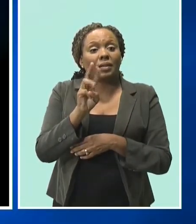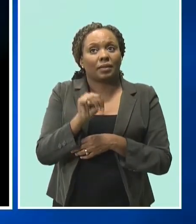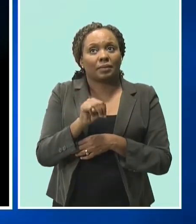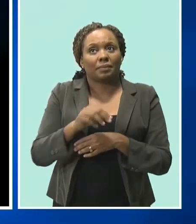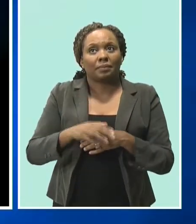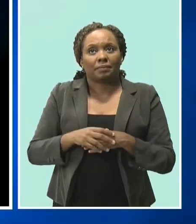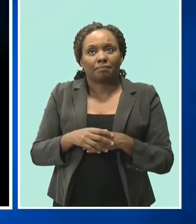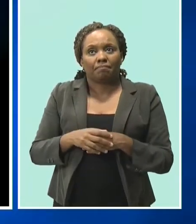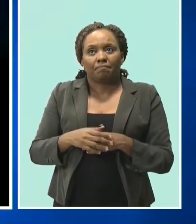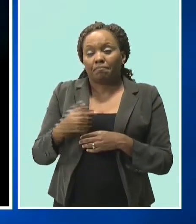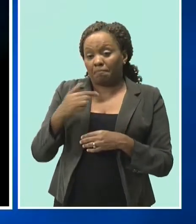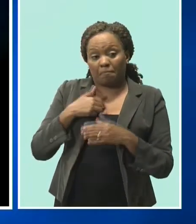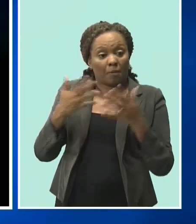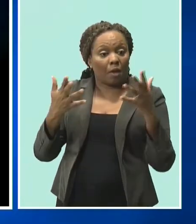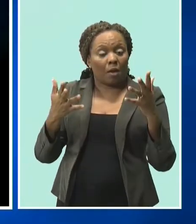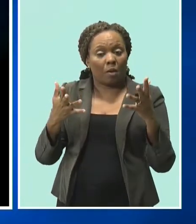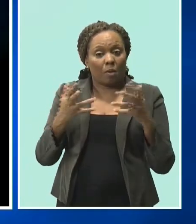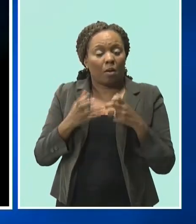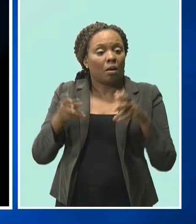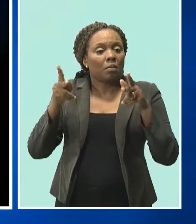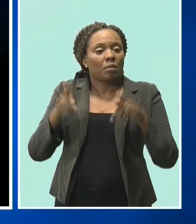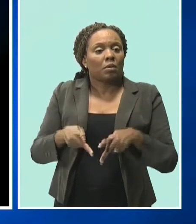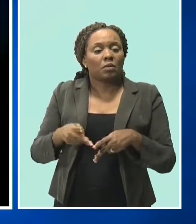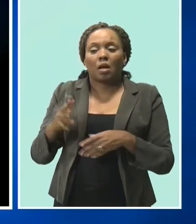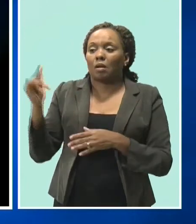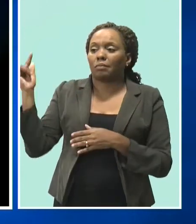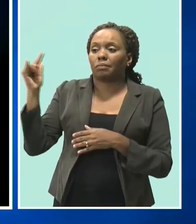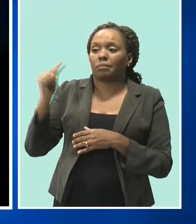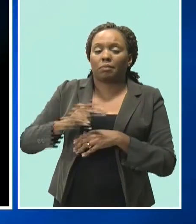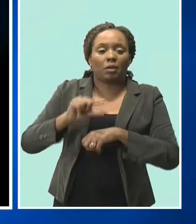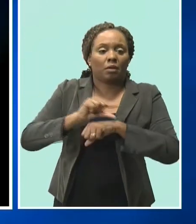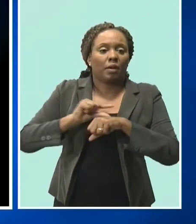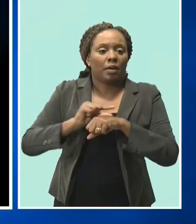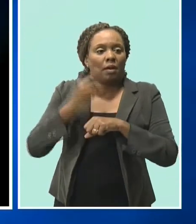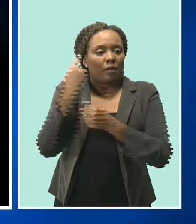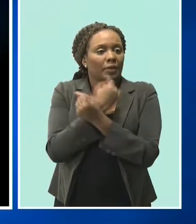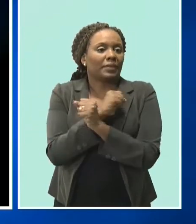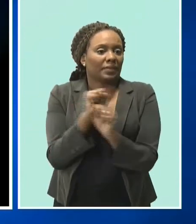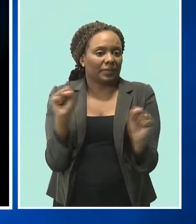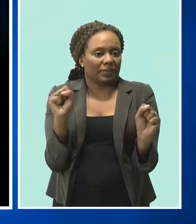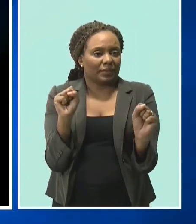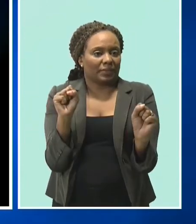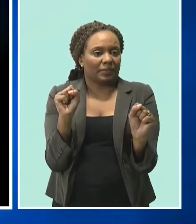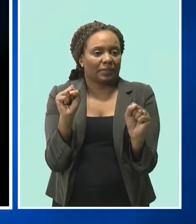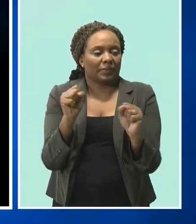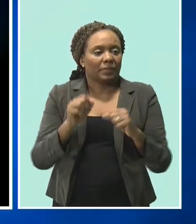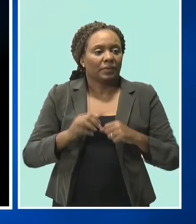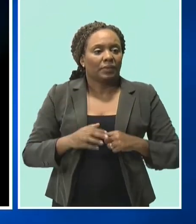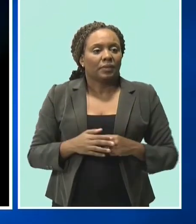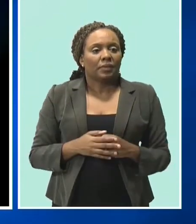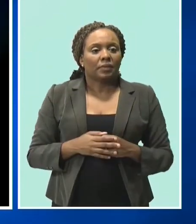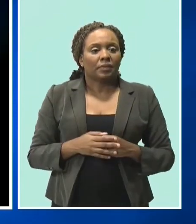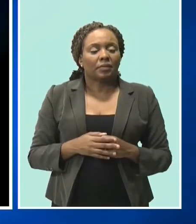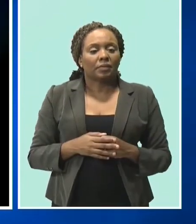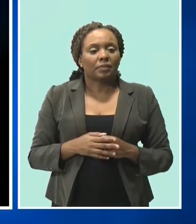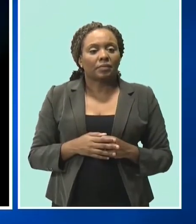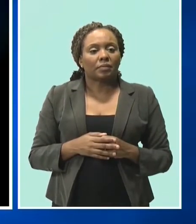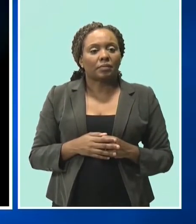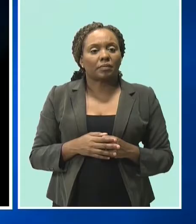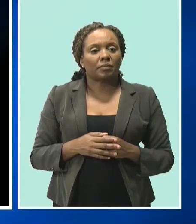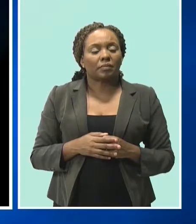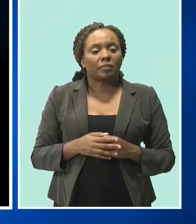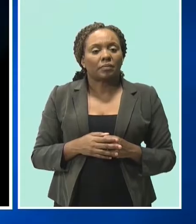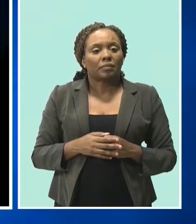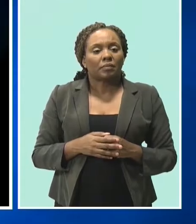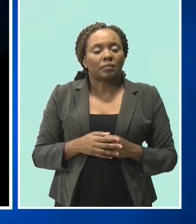the release of an individual who landed in Grenada to seek asylum. Of course, as